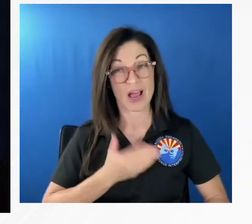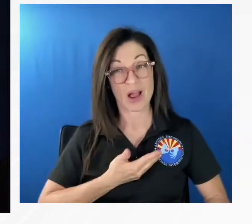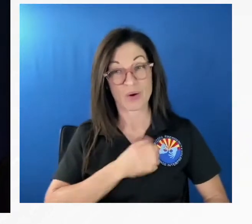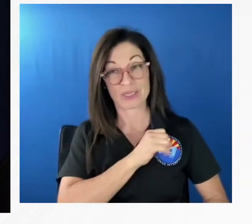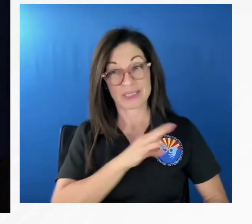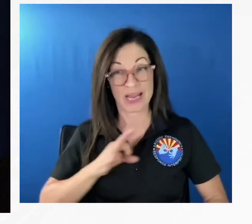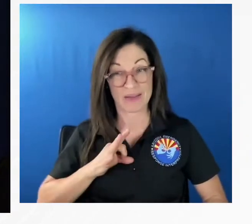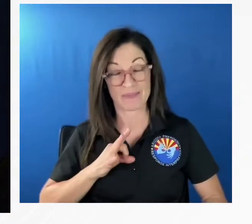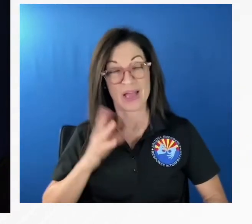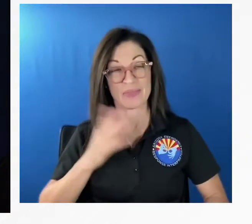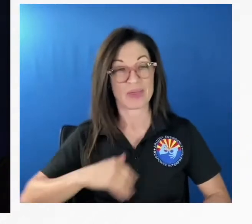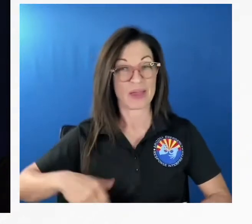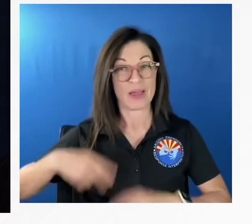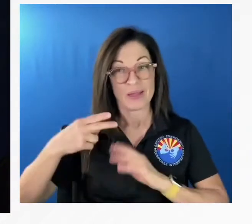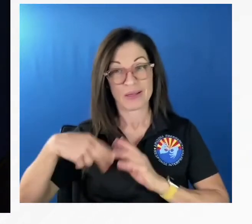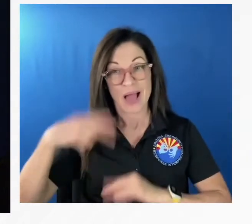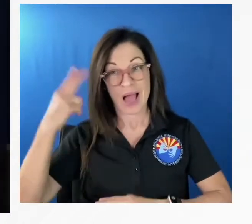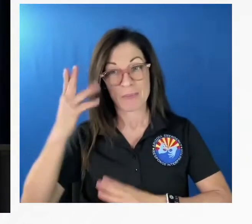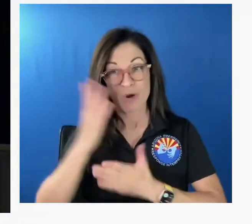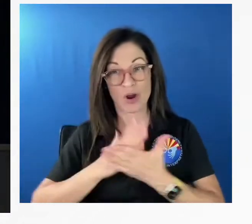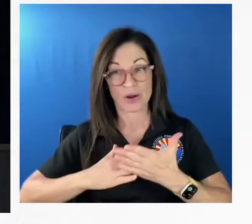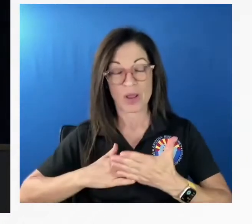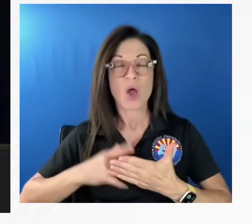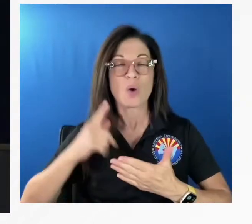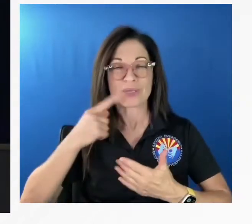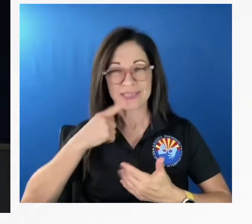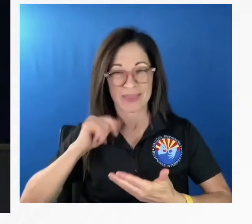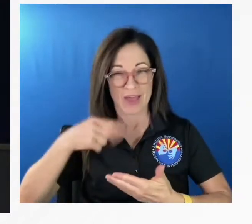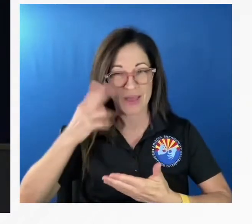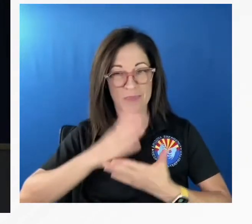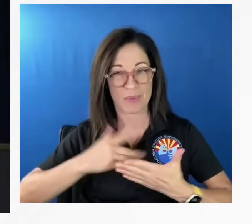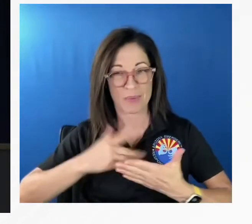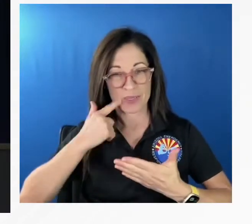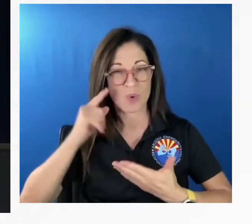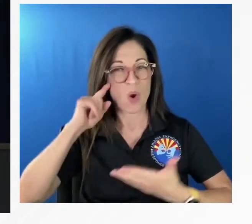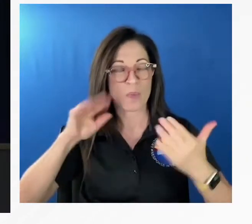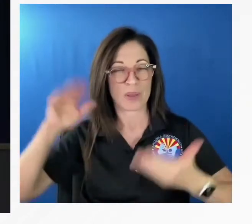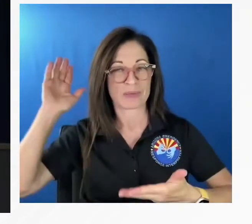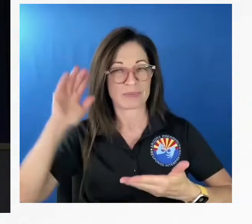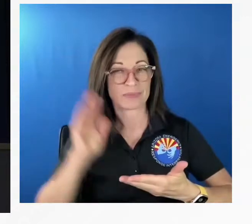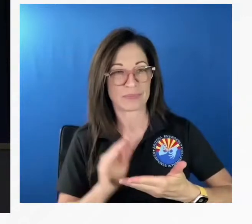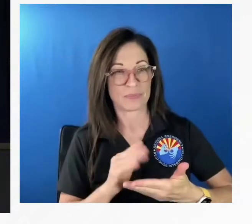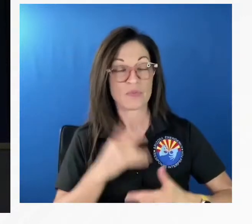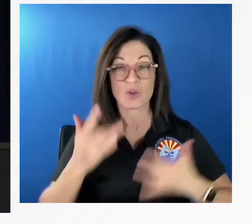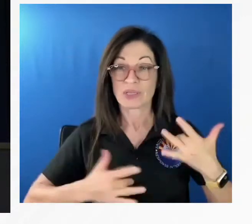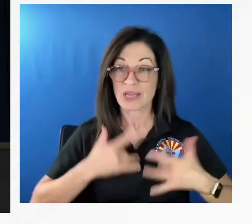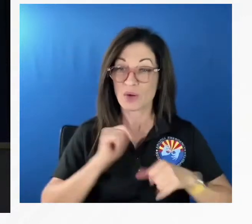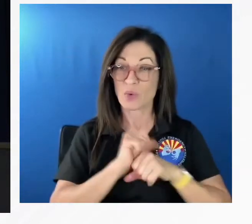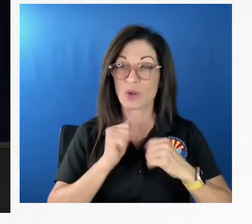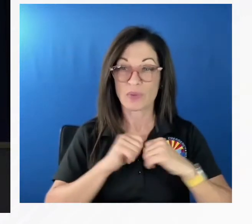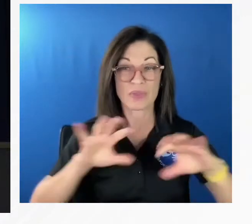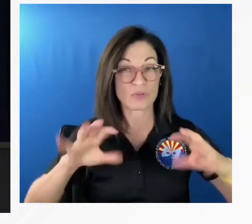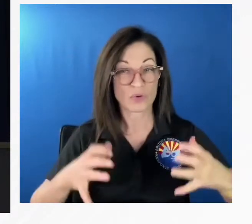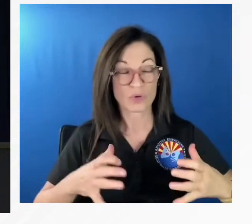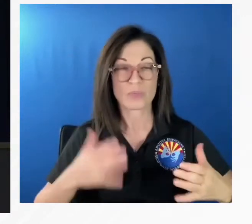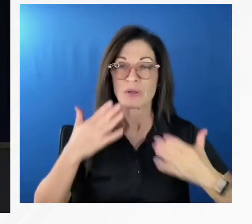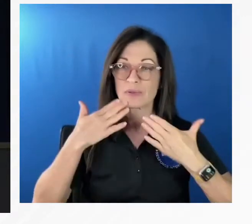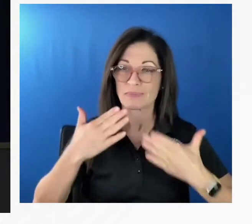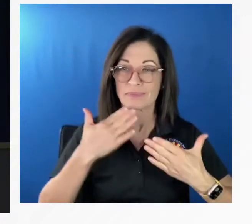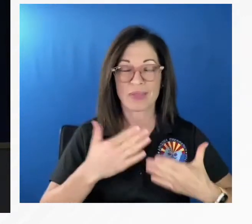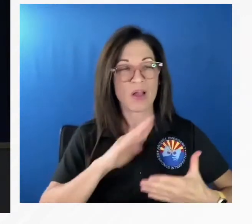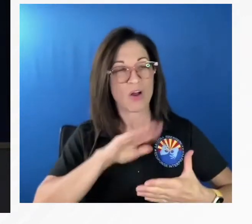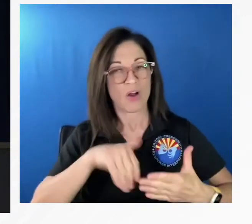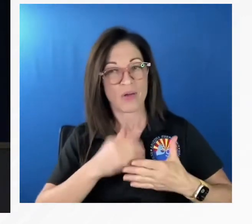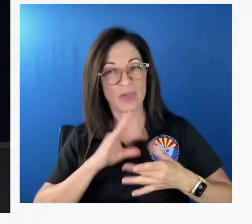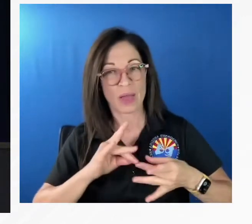height of the incident because we hope it's ramping down at this point. Very excited to work with this group. I appreciate all the comments. I used to have one